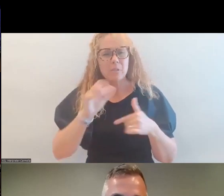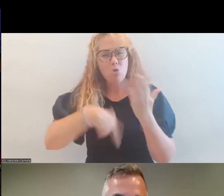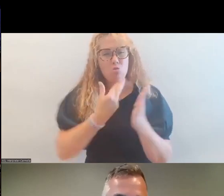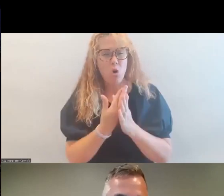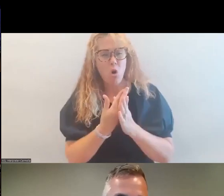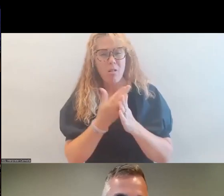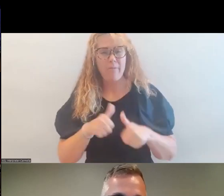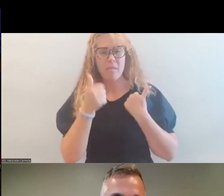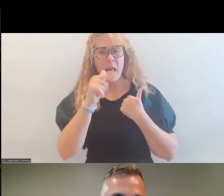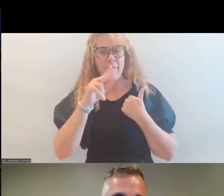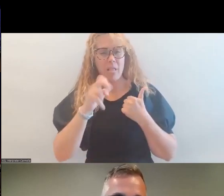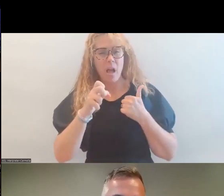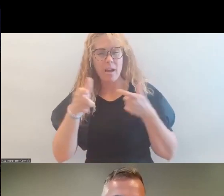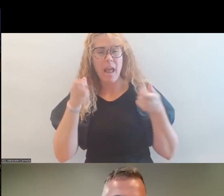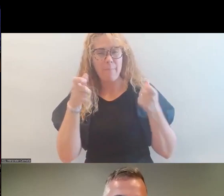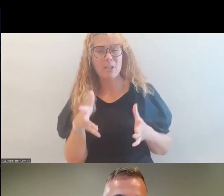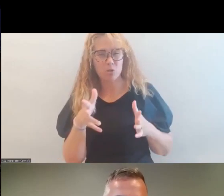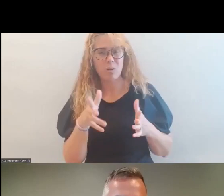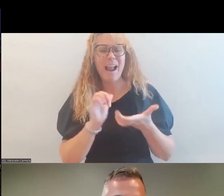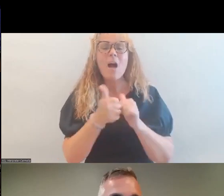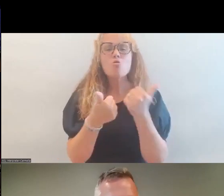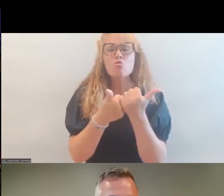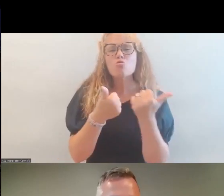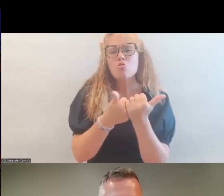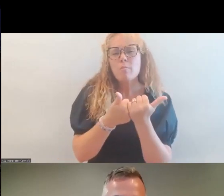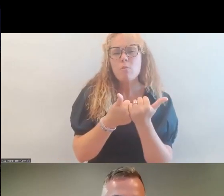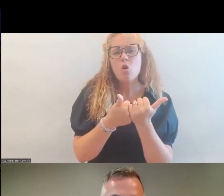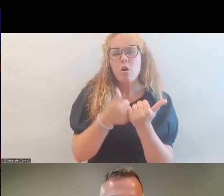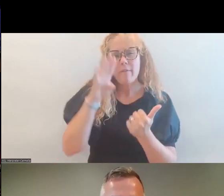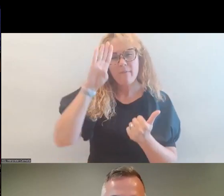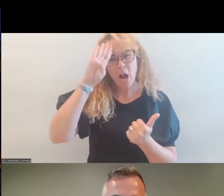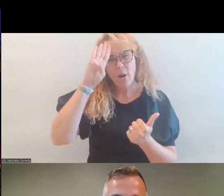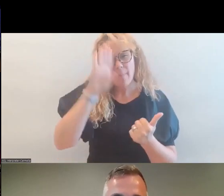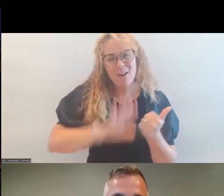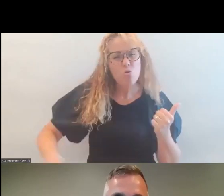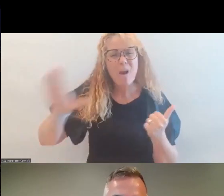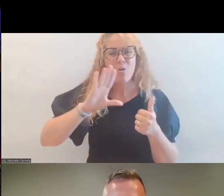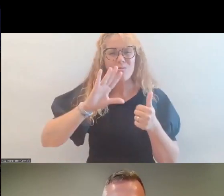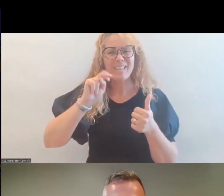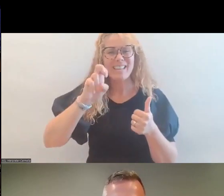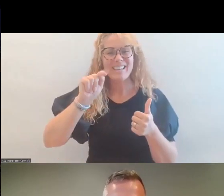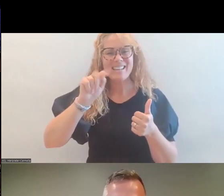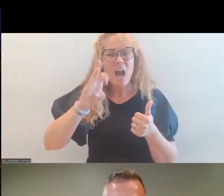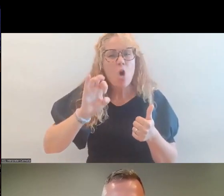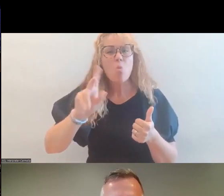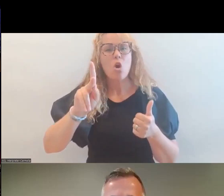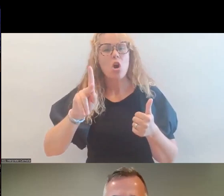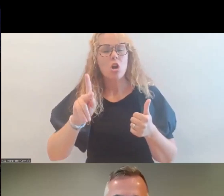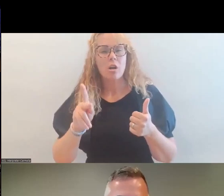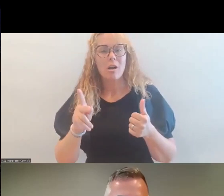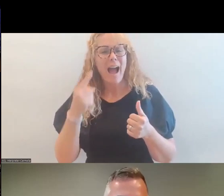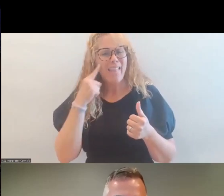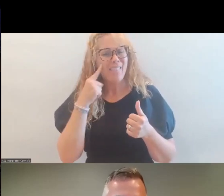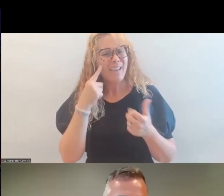Administrator in supporting kind of core requirements across the network. And I think we